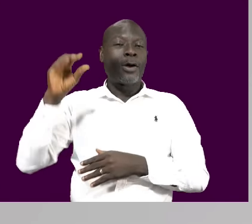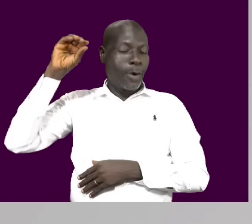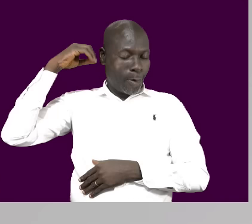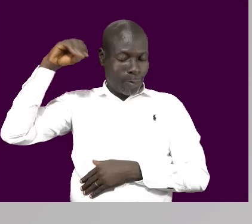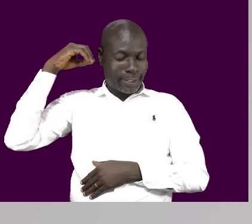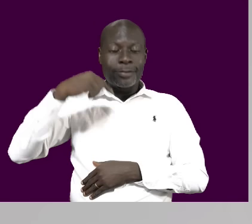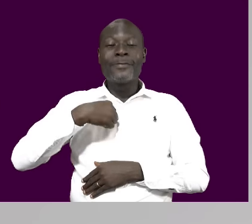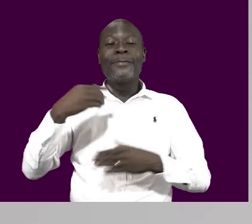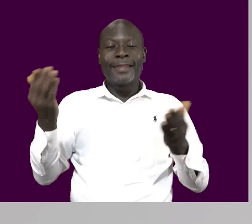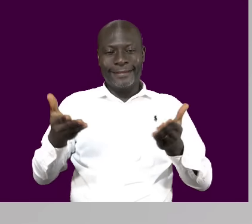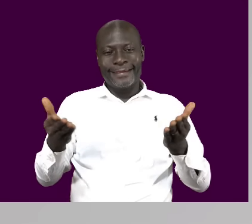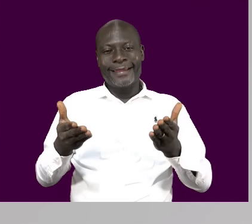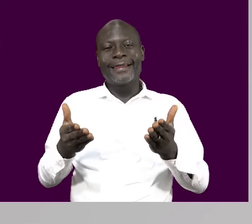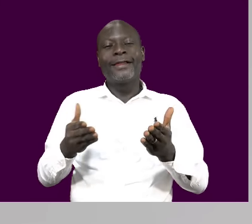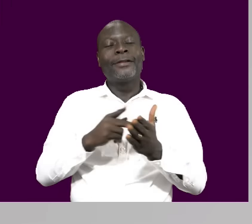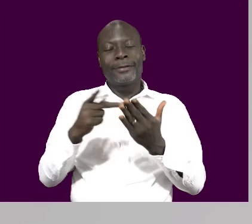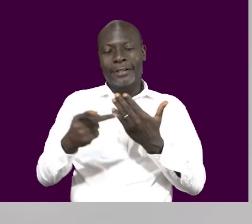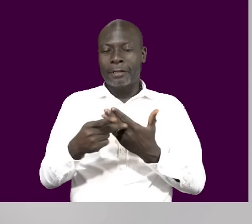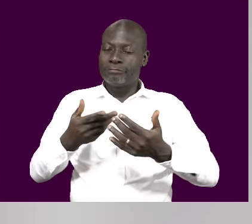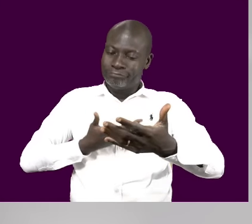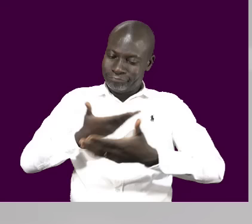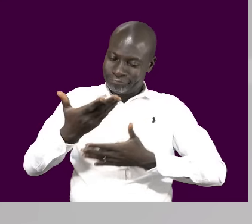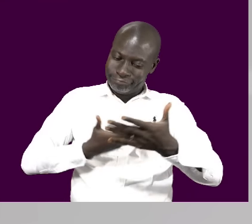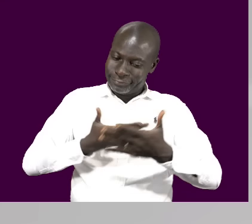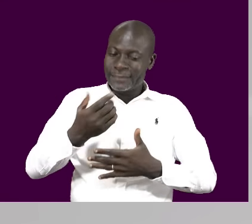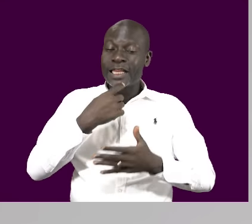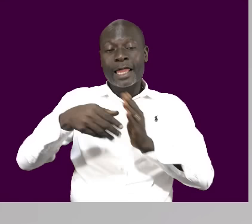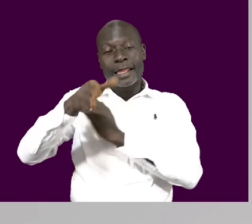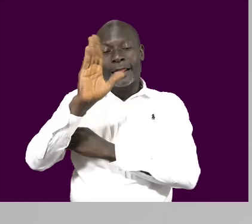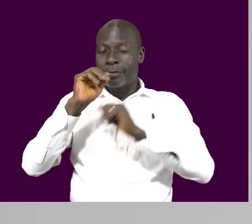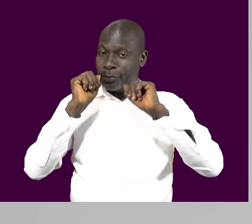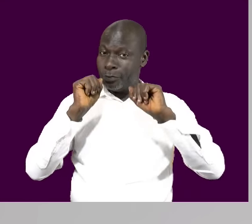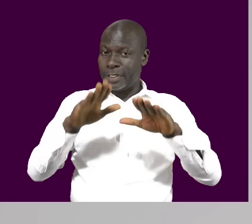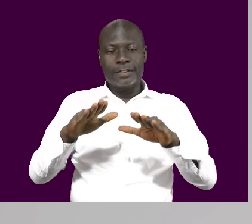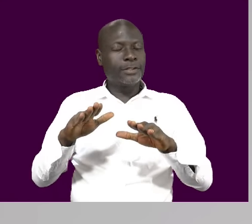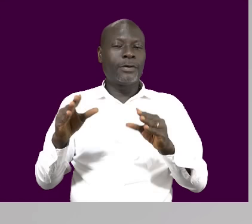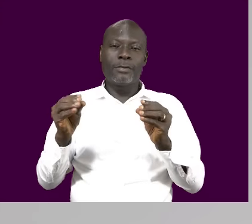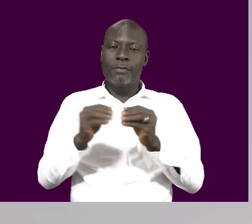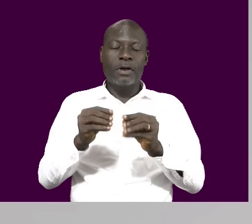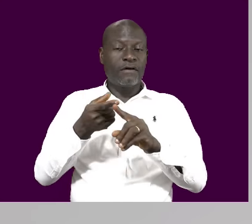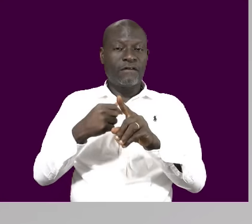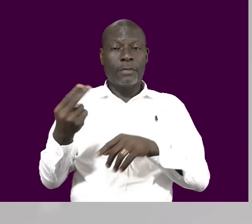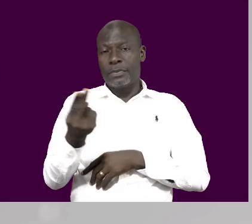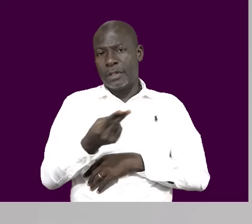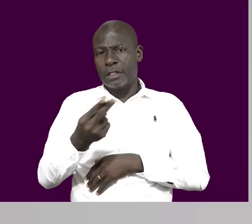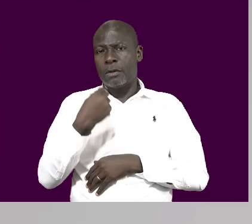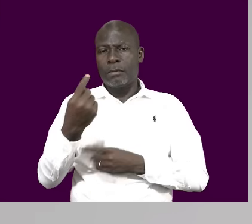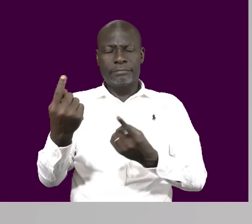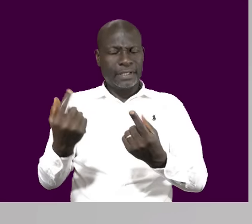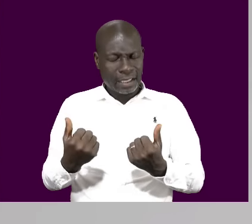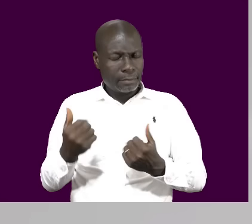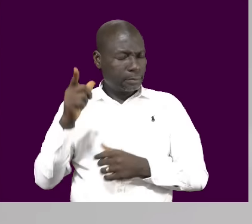monchen na yenemo ebo enkomo ne yeka se ewrade enhyira mo dodo a efri ya wada mo betie onyankopon asem